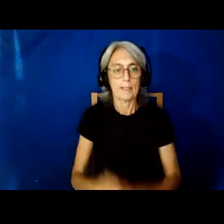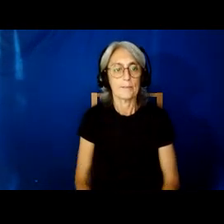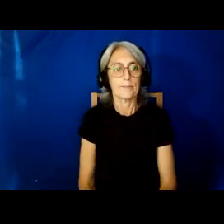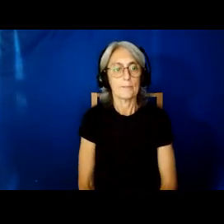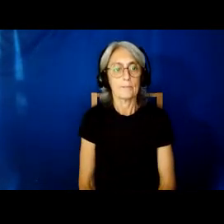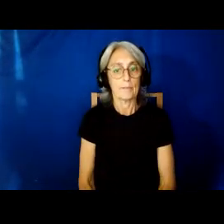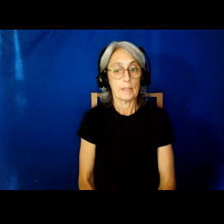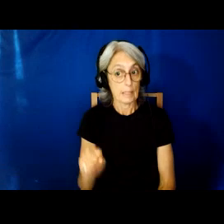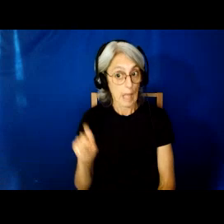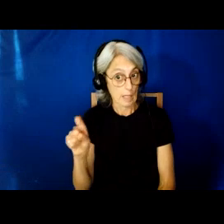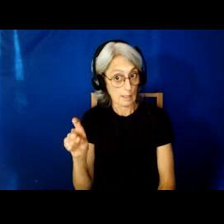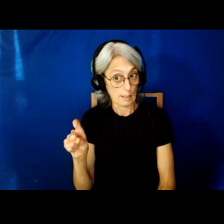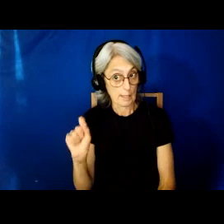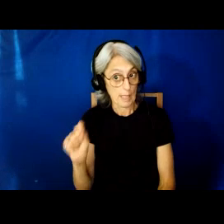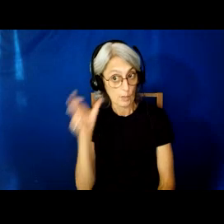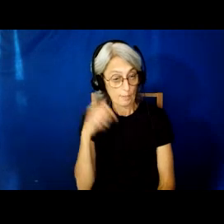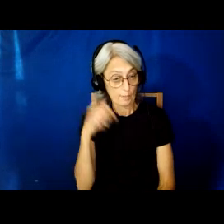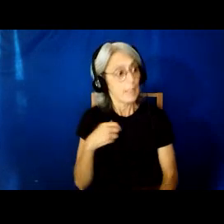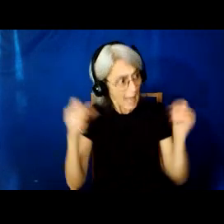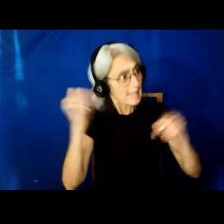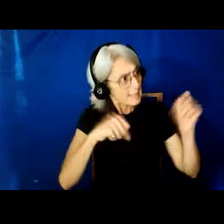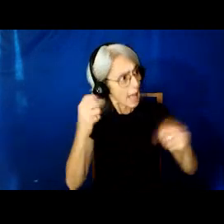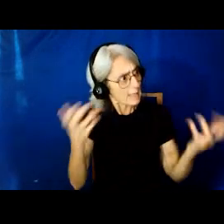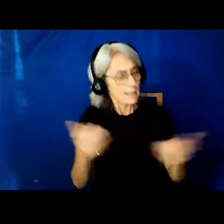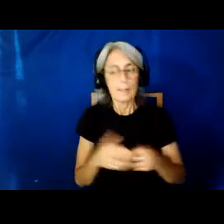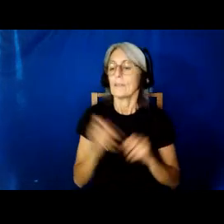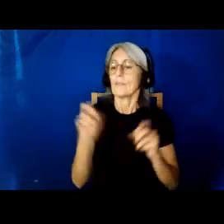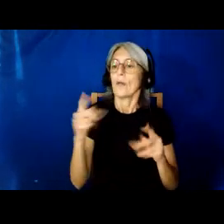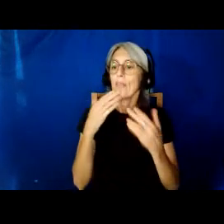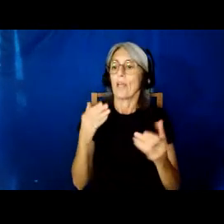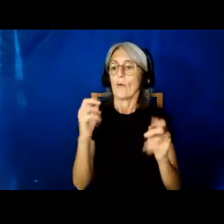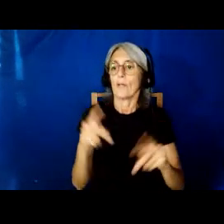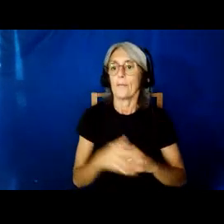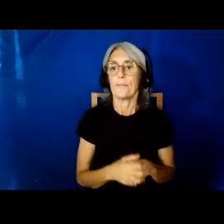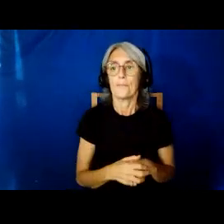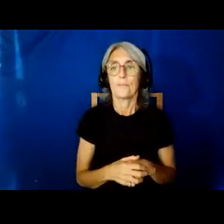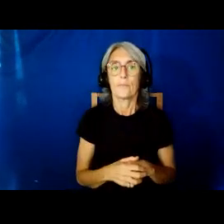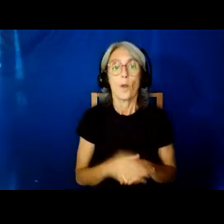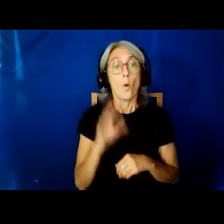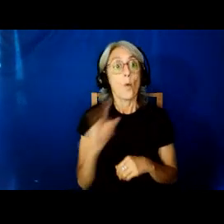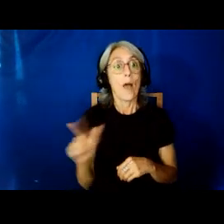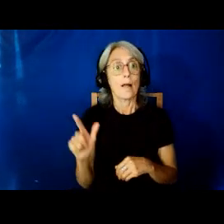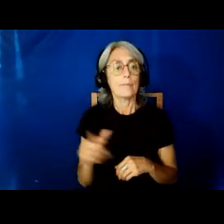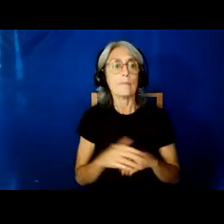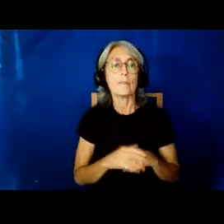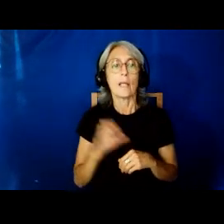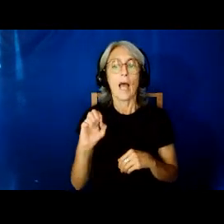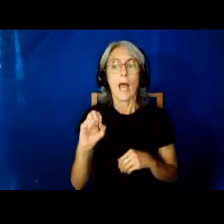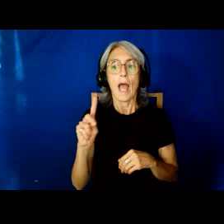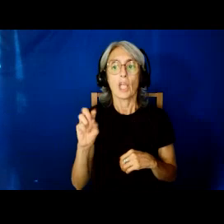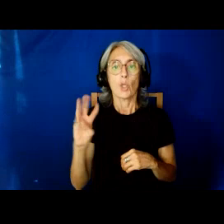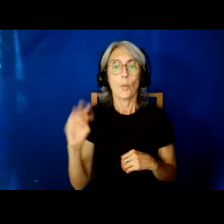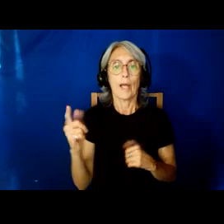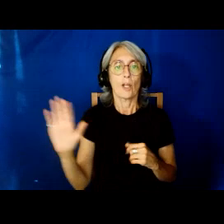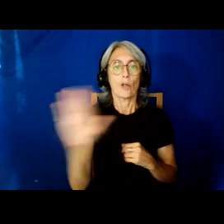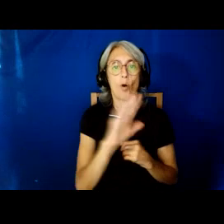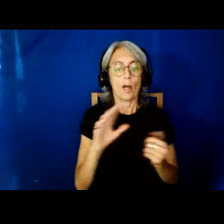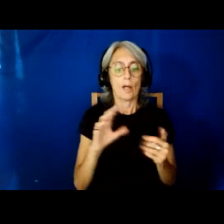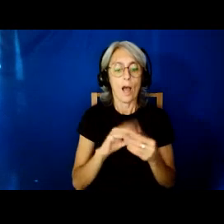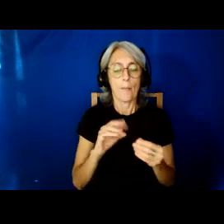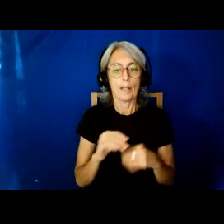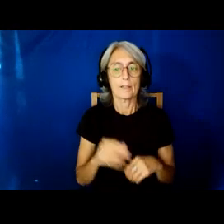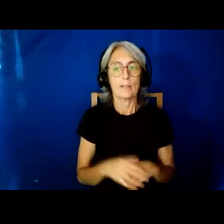Yes, I can be heard? Yes, Yeah. yes. Thank you. Okay. Well, just echoing everybody else's comments, and I